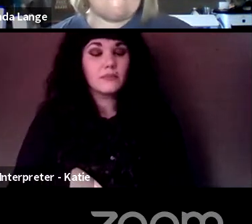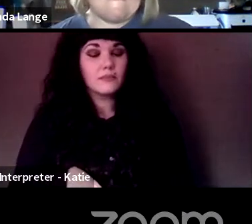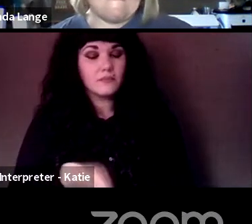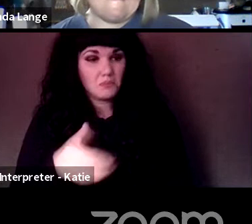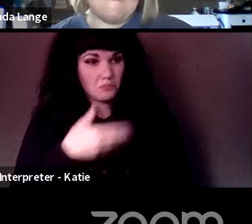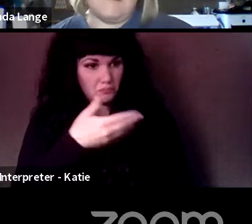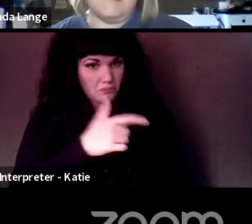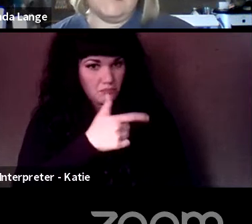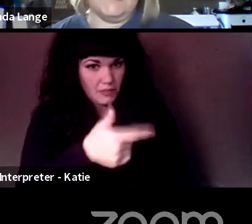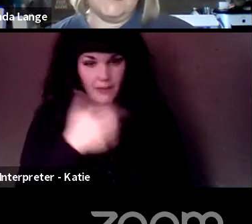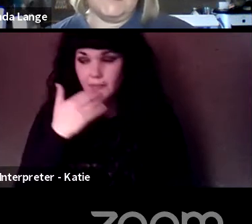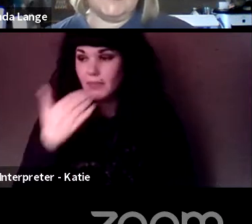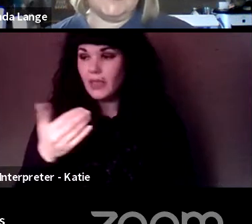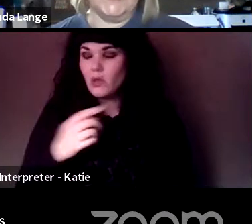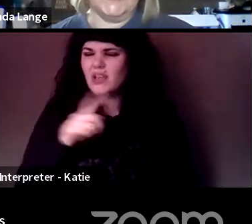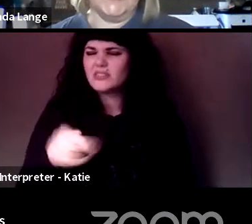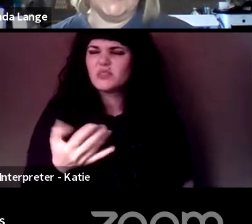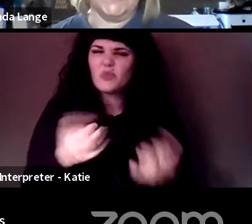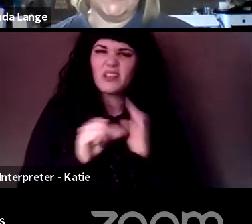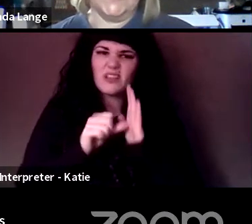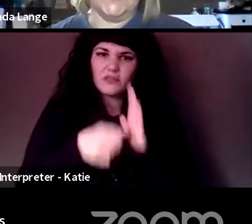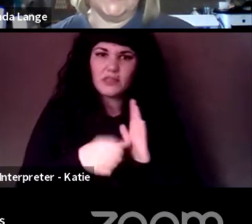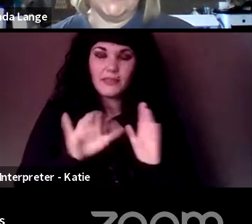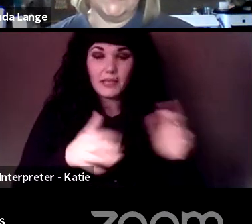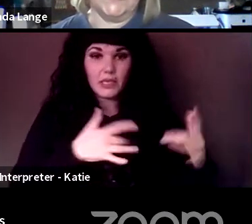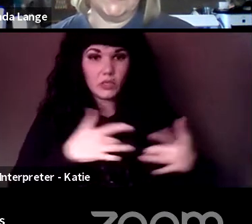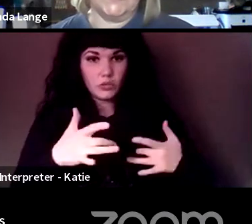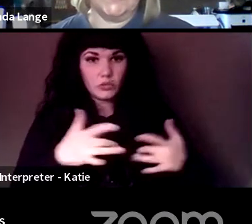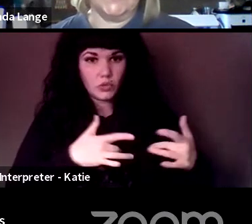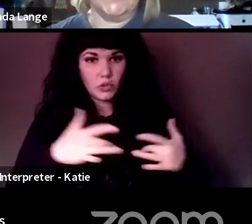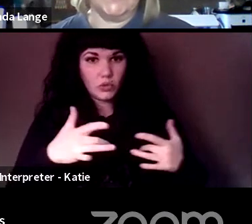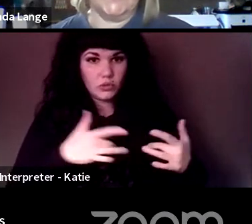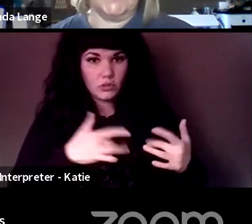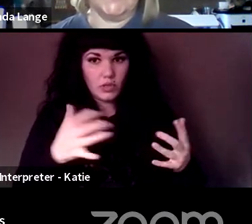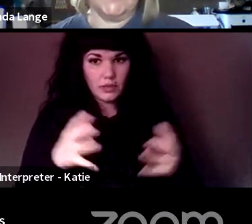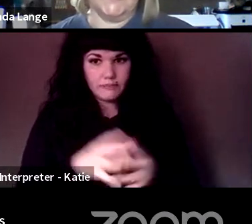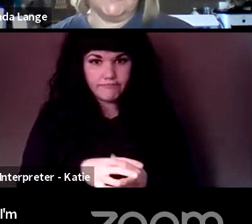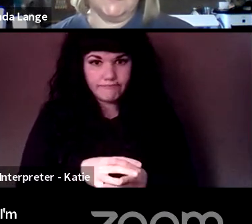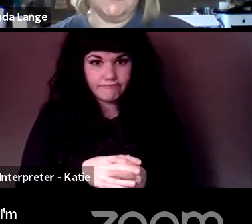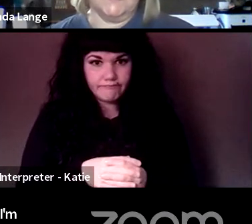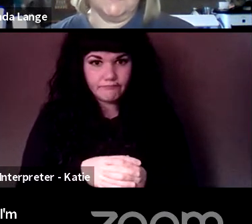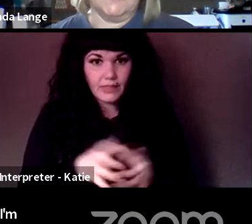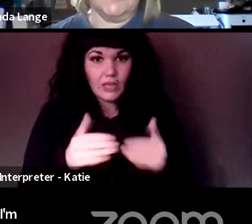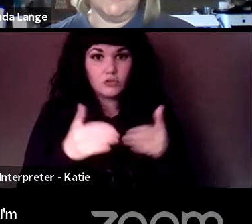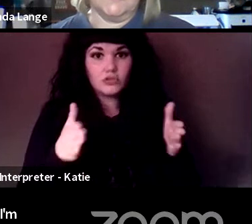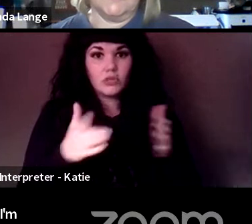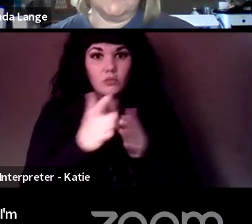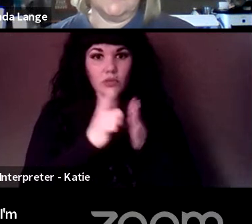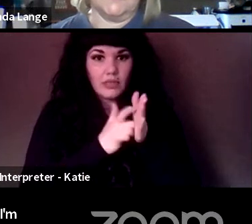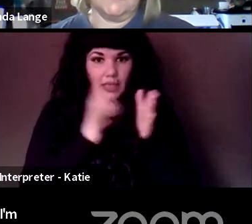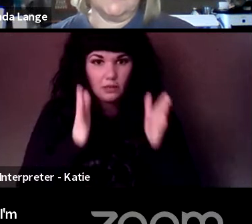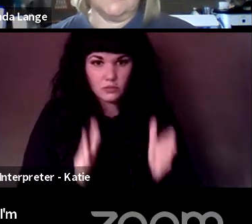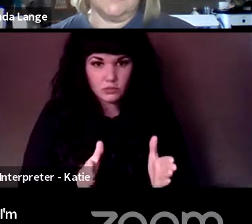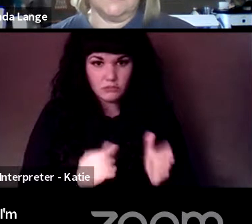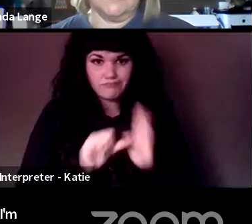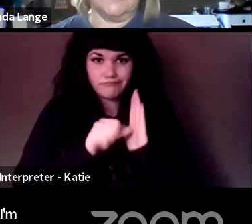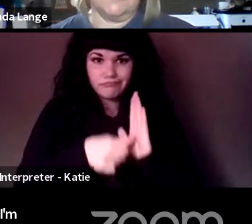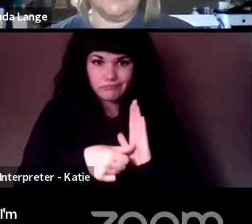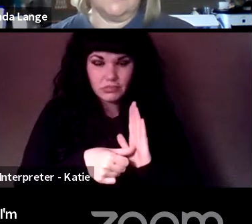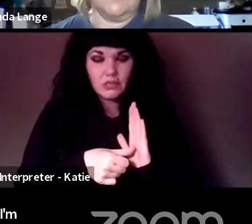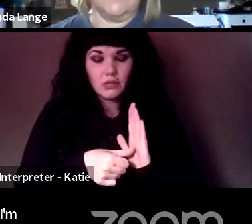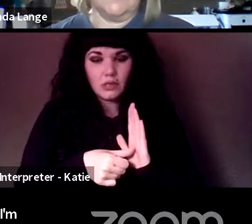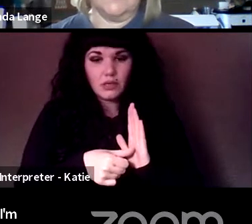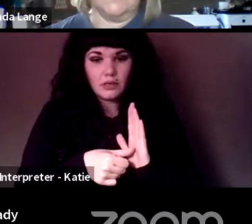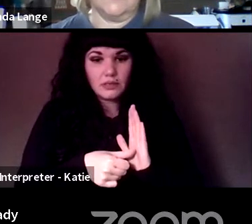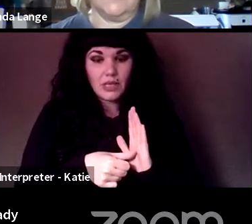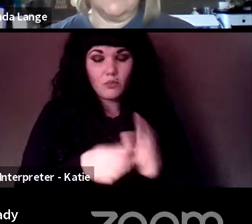just highlighting I guess the concern is what our general counsel highlighted already, that we may be making a policy that may be